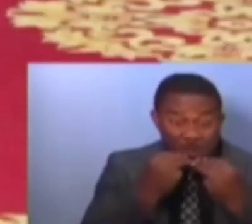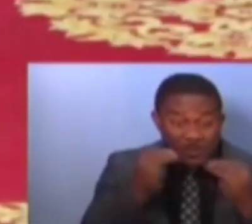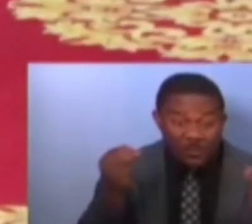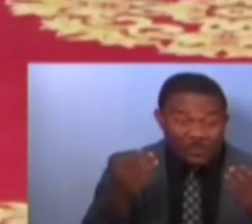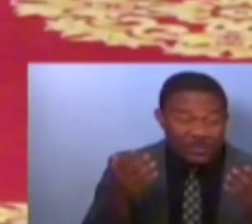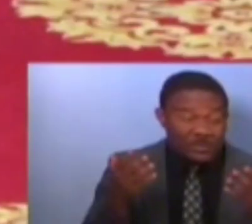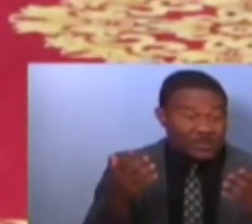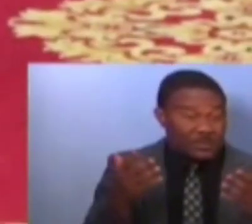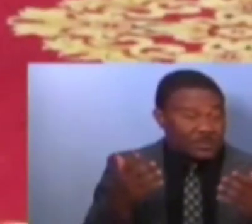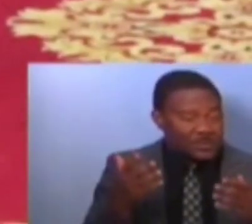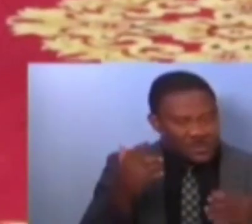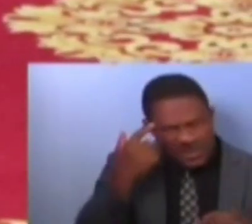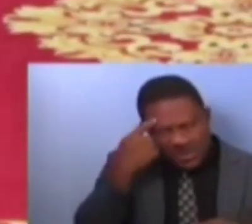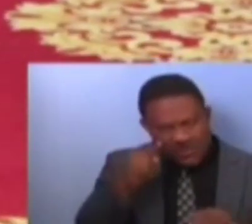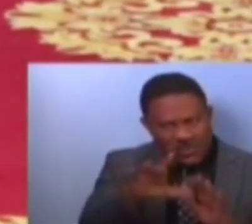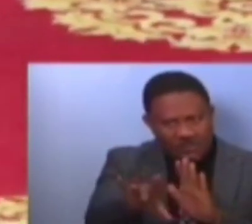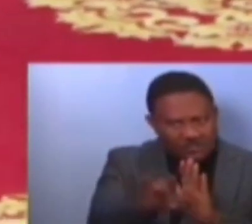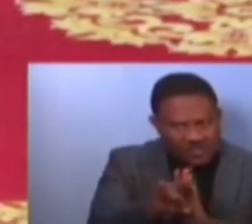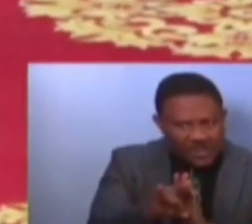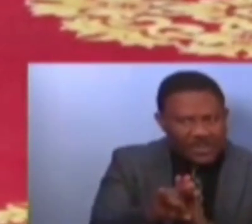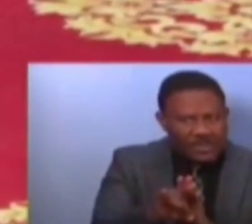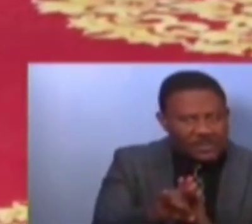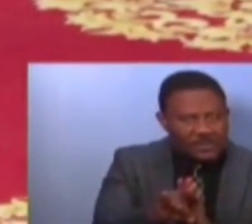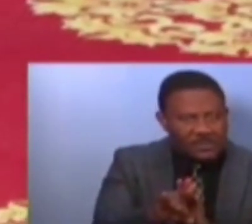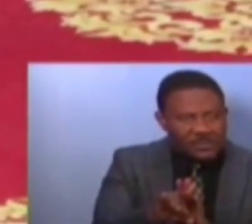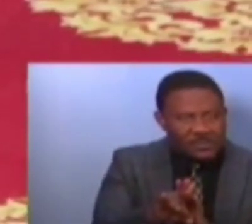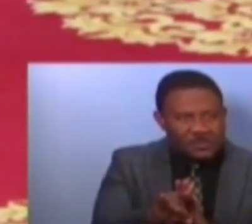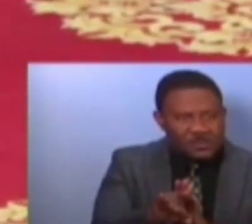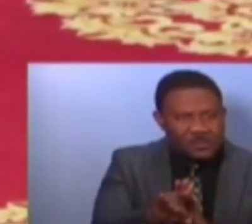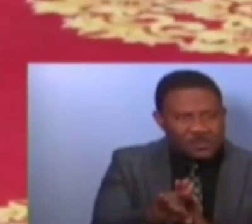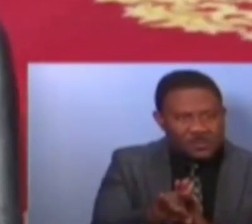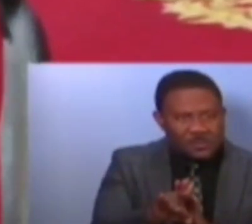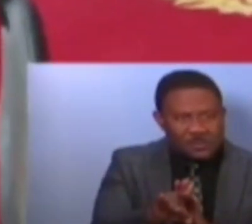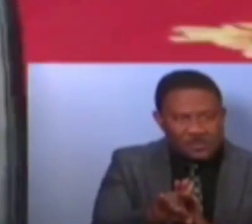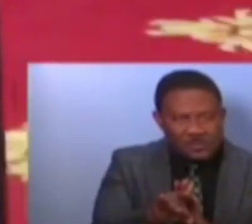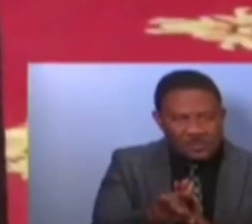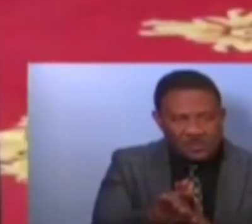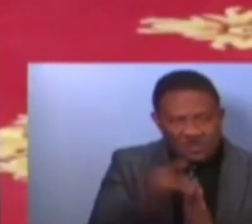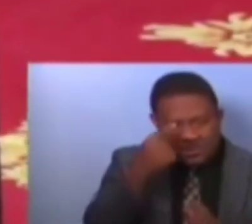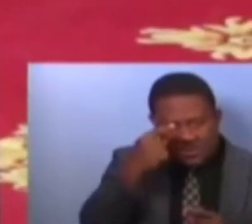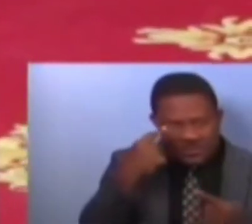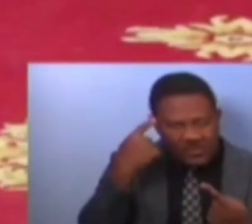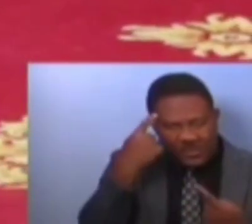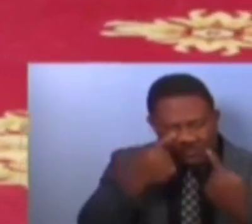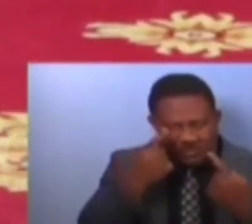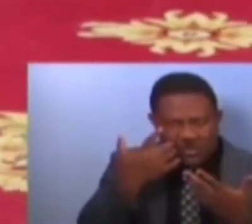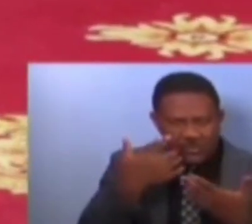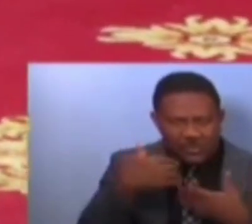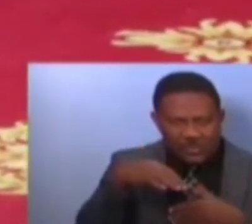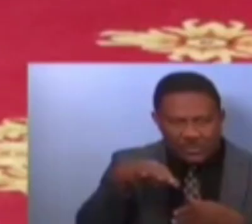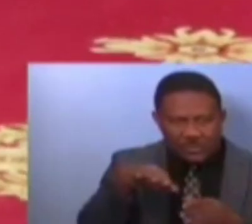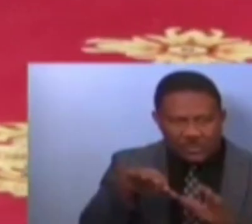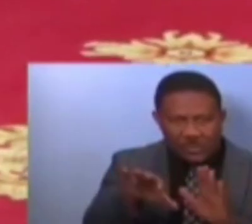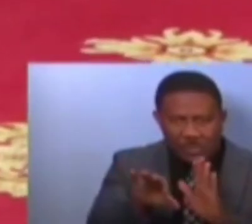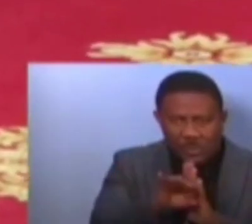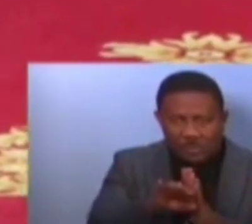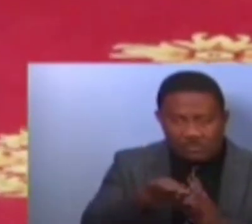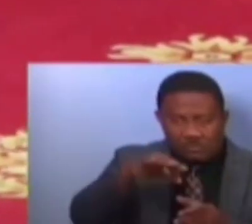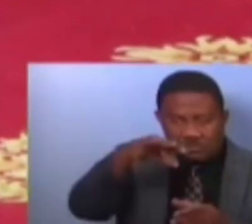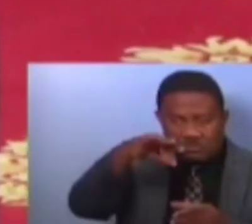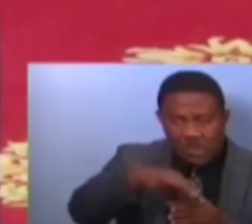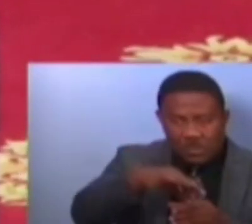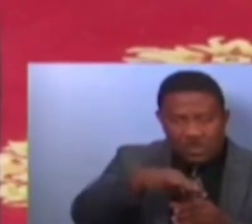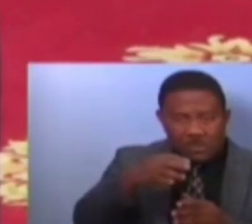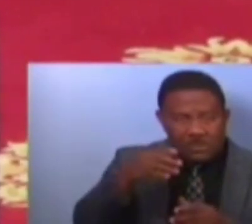The motion for the nomination for consideration for election to the office of the